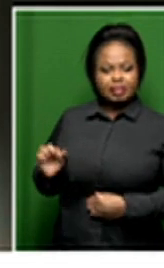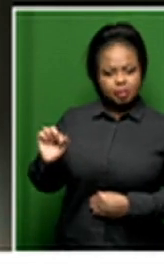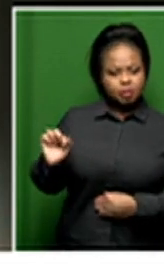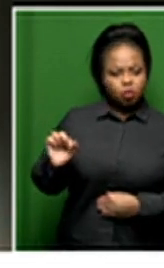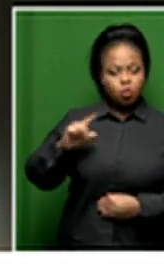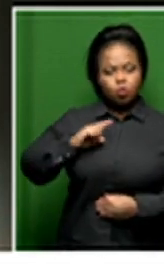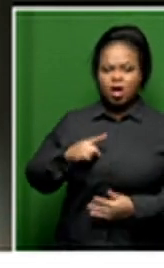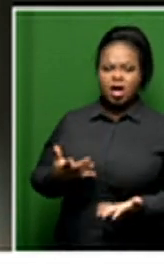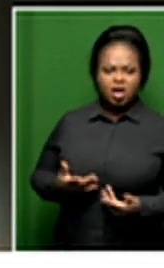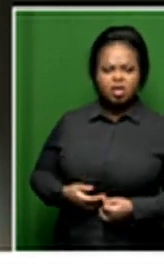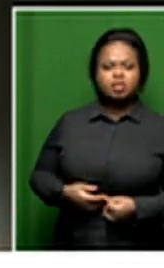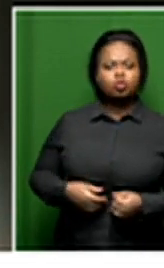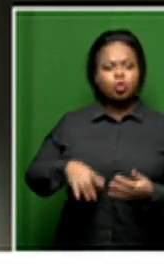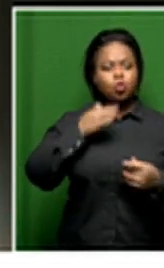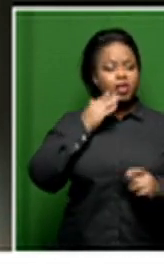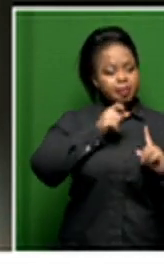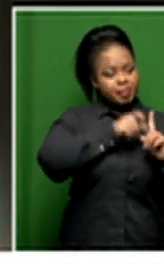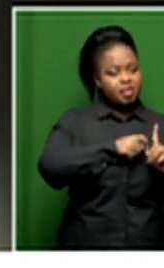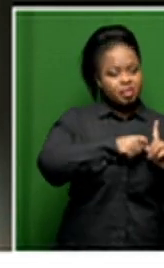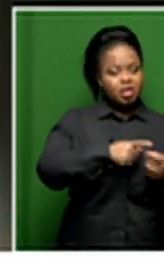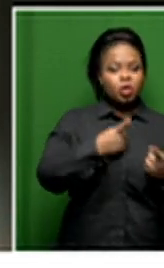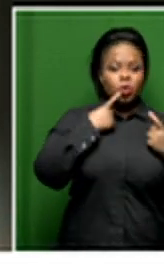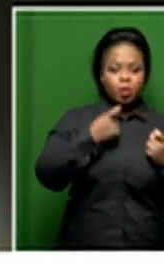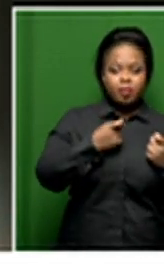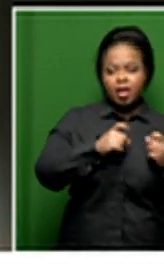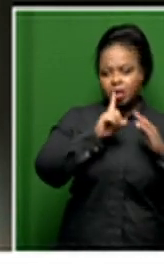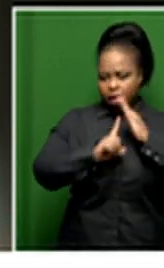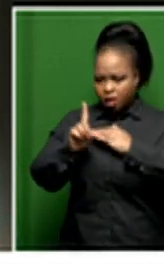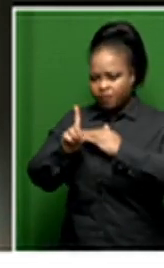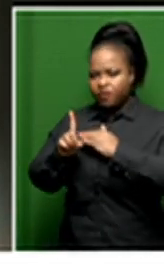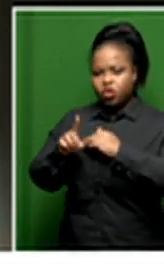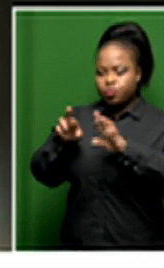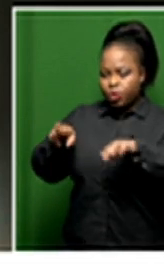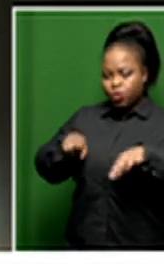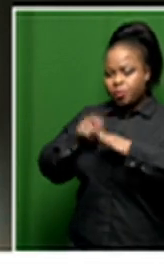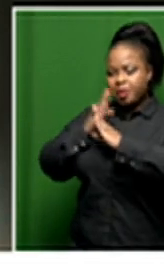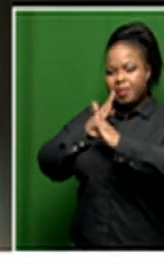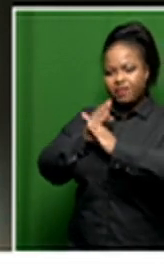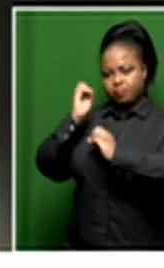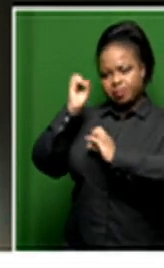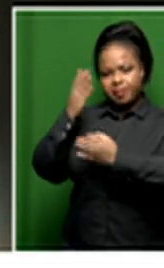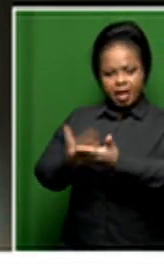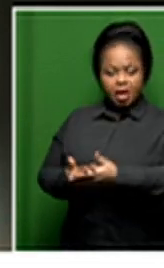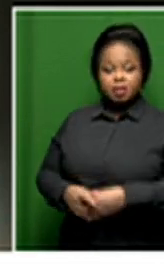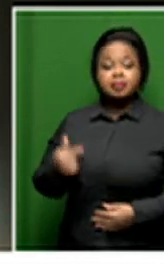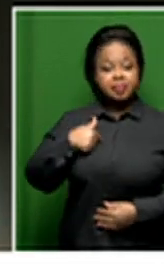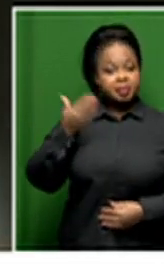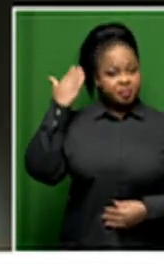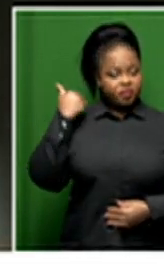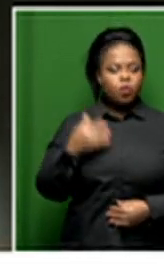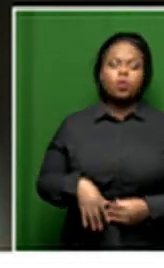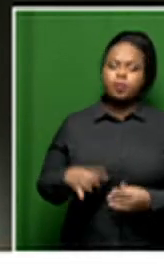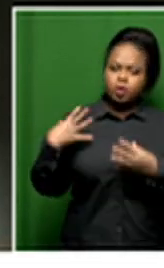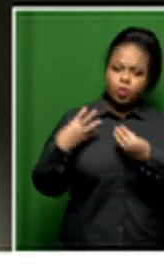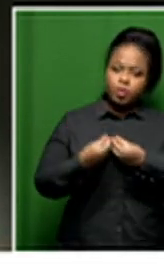that there are victim-friendly rooms where people can give their statements. I've been at a meeting that the Minister of Police had with police